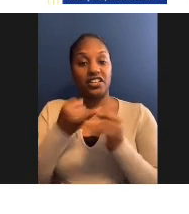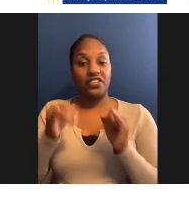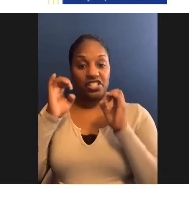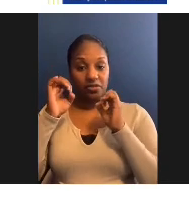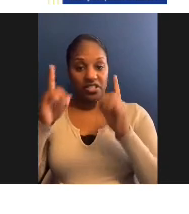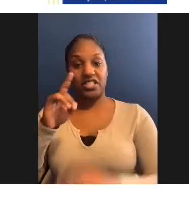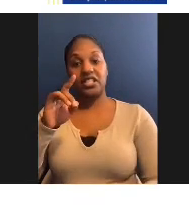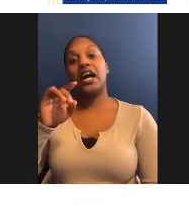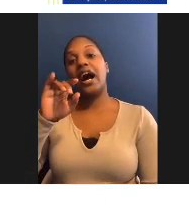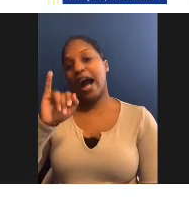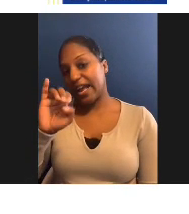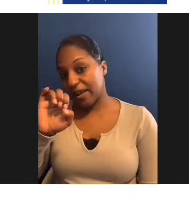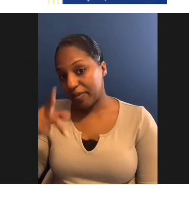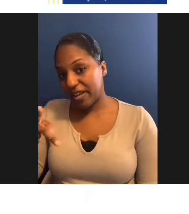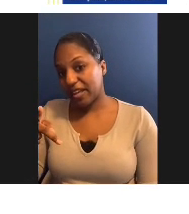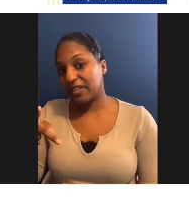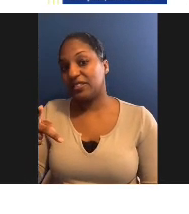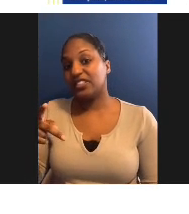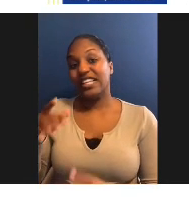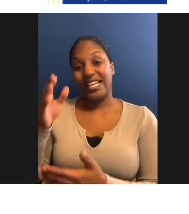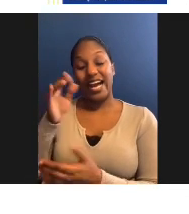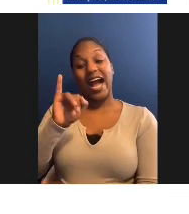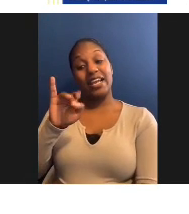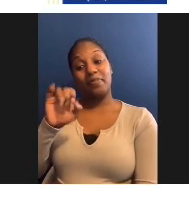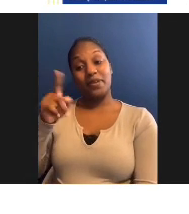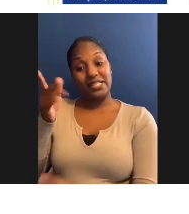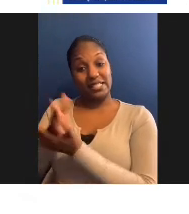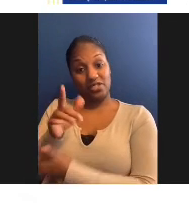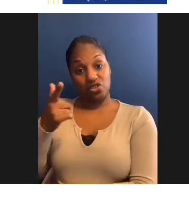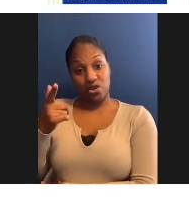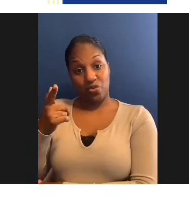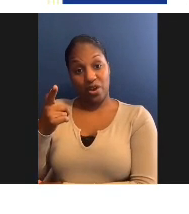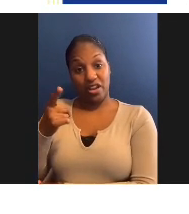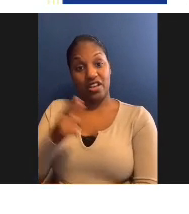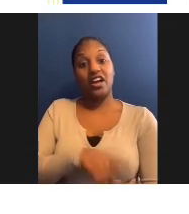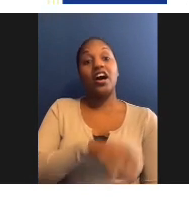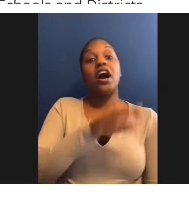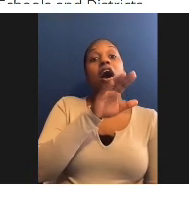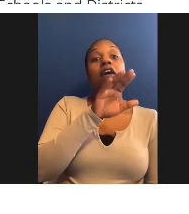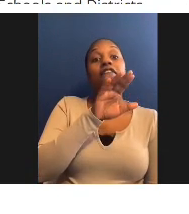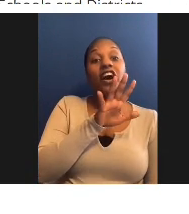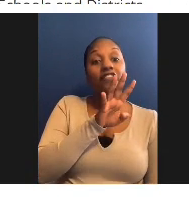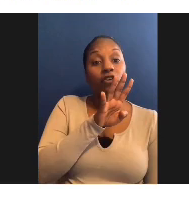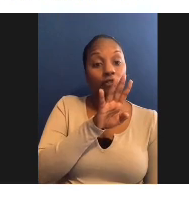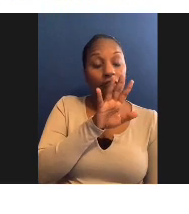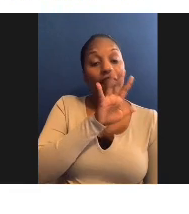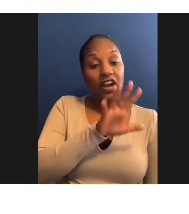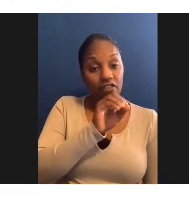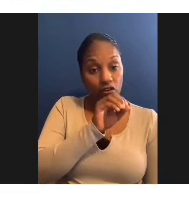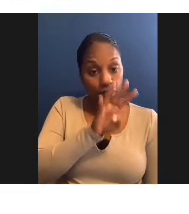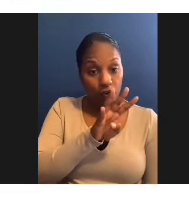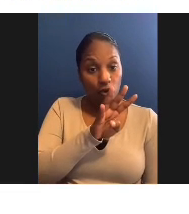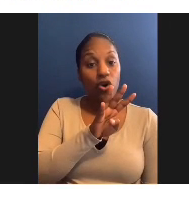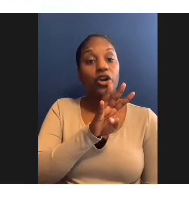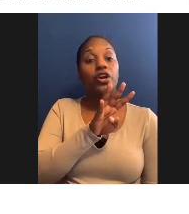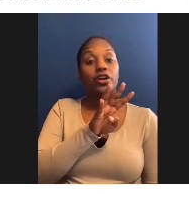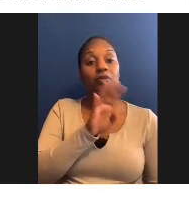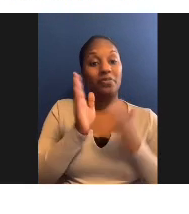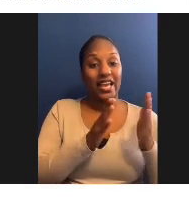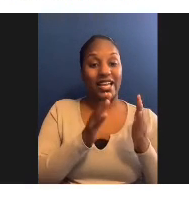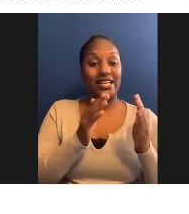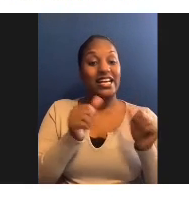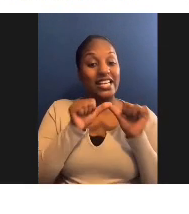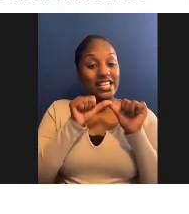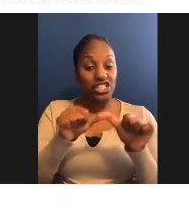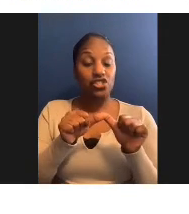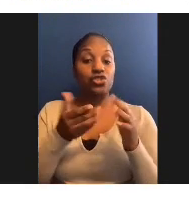an IEP, which ends at 21. Section 504 plans really go on to adulthood. I